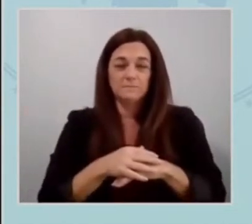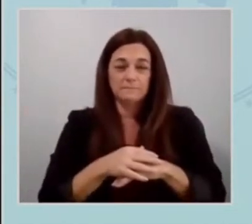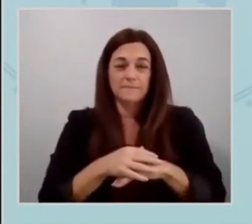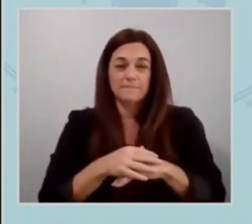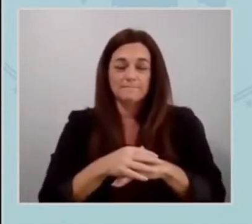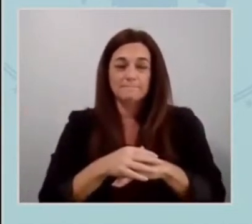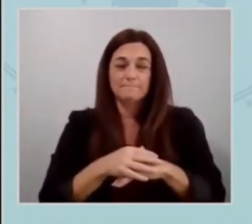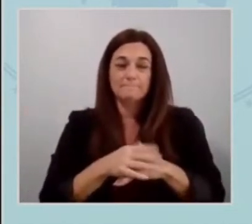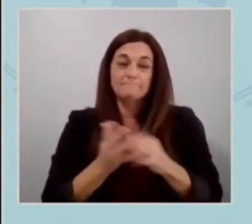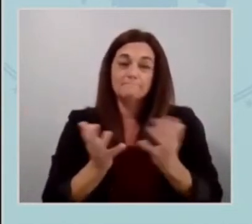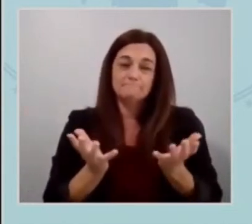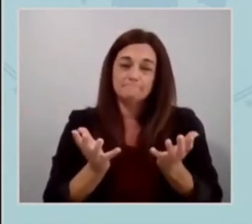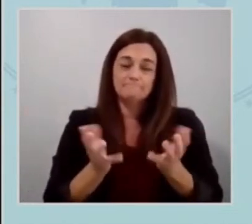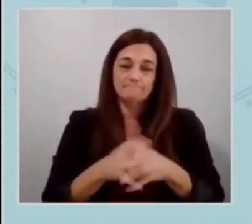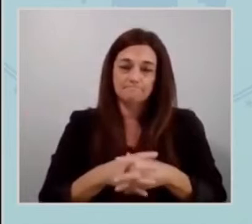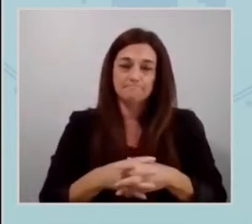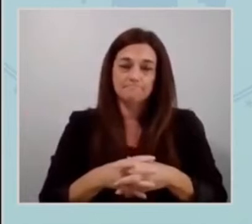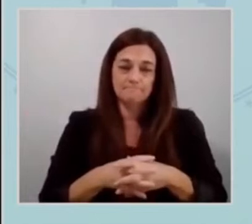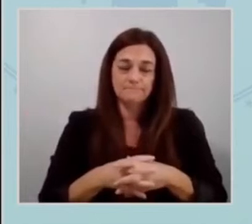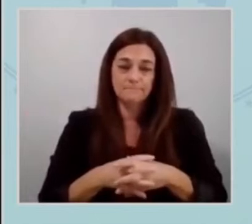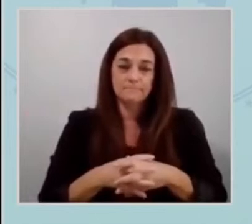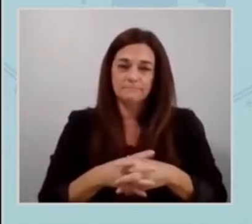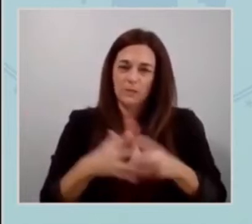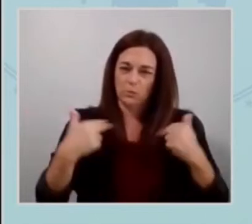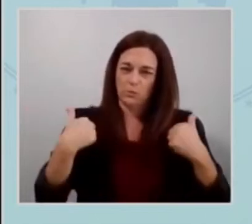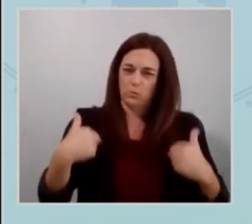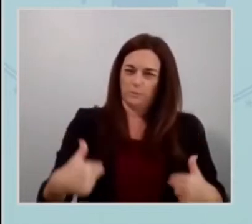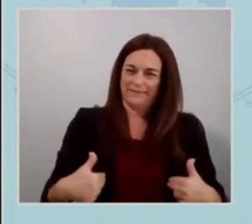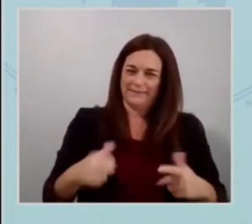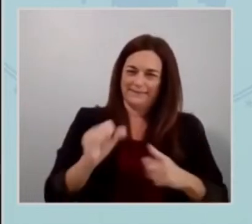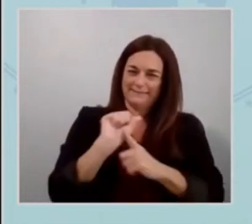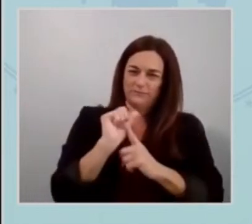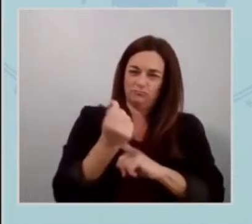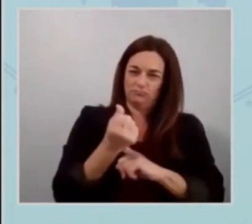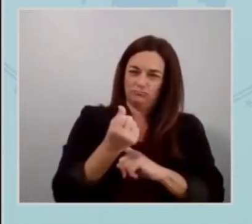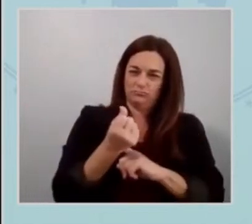it's kind of the